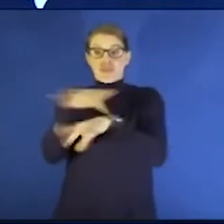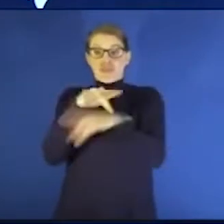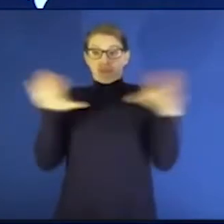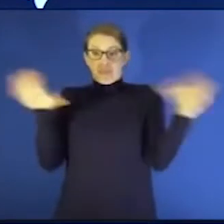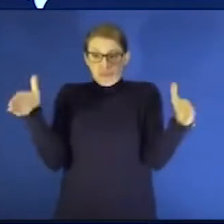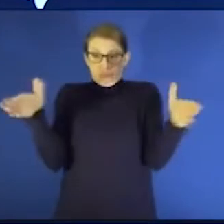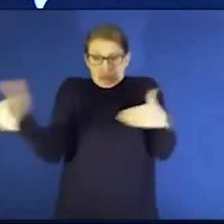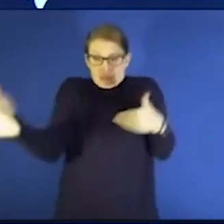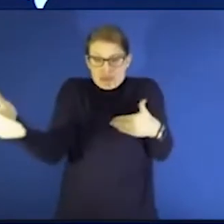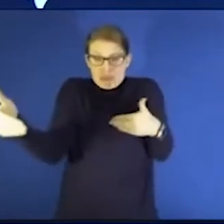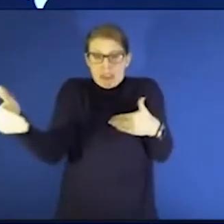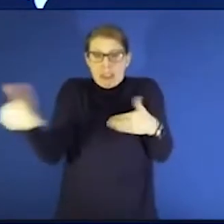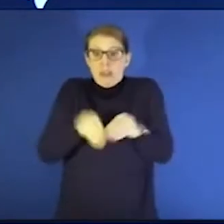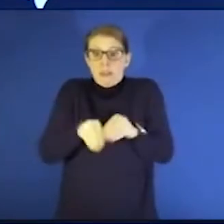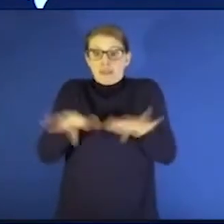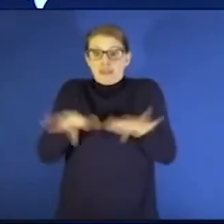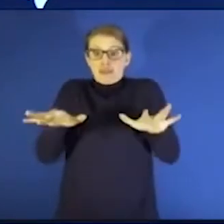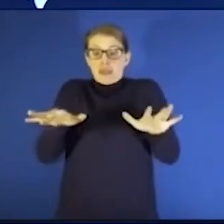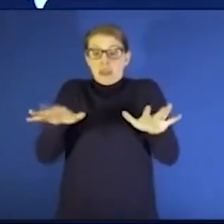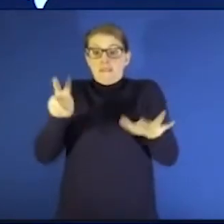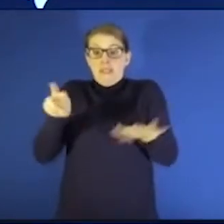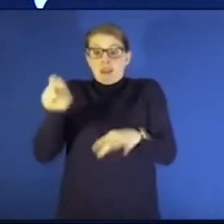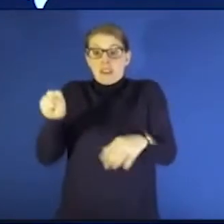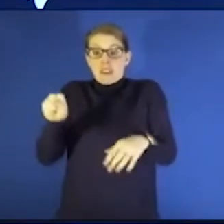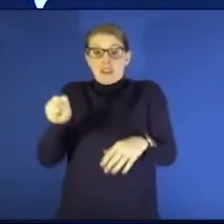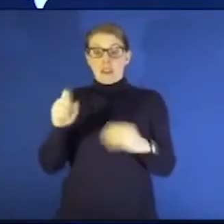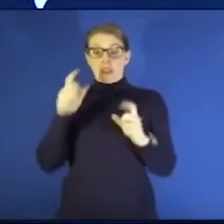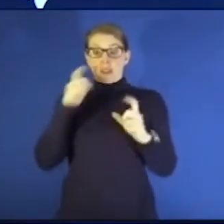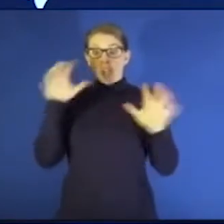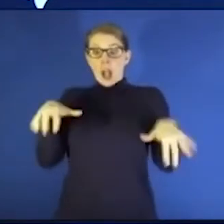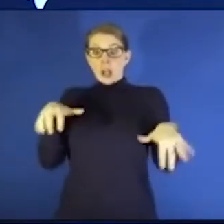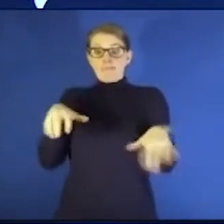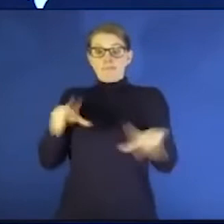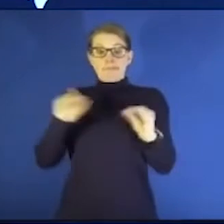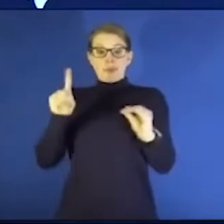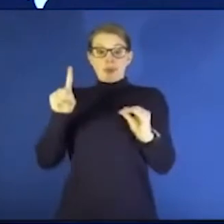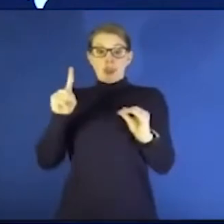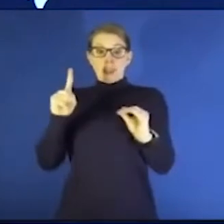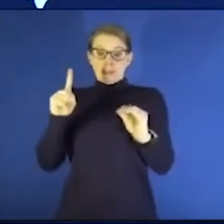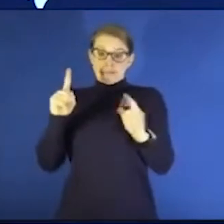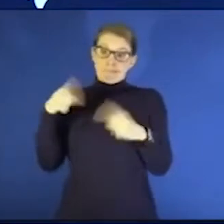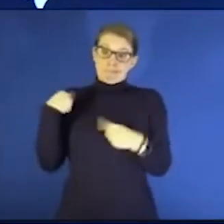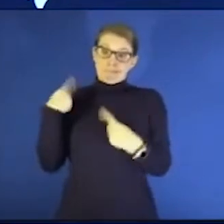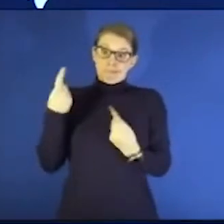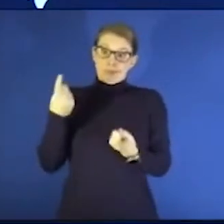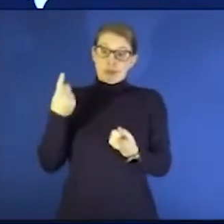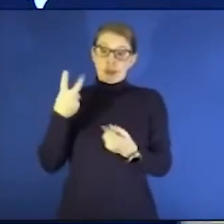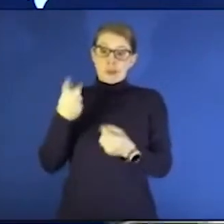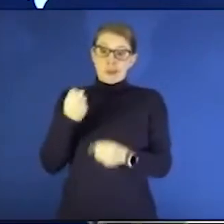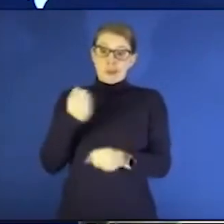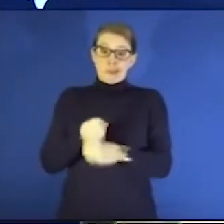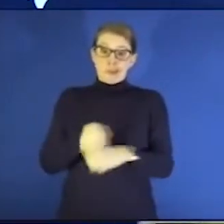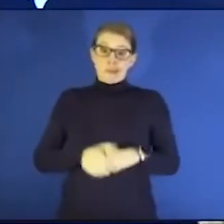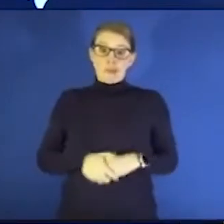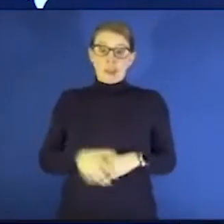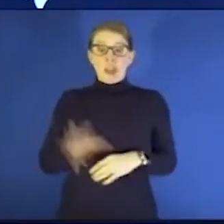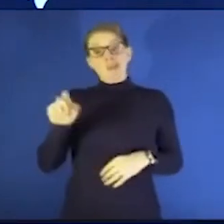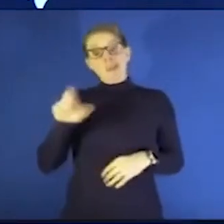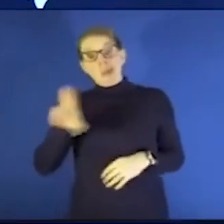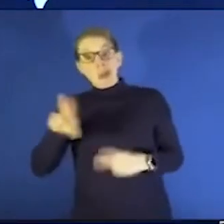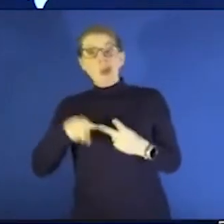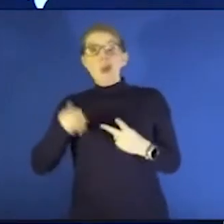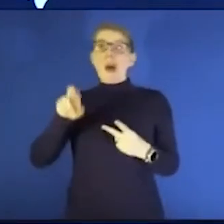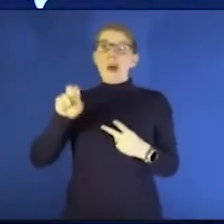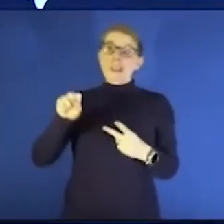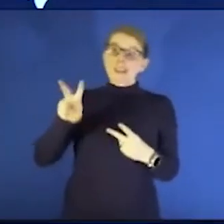shed the virus. I mean, it shouldn't be a surprise to anybody. It's been going on for actually been going on for a lot longer than that. It happens with influenza, it happens with RSV, it happens with all sorts of